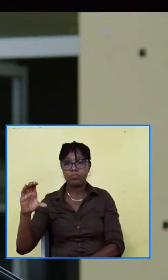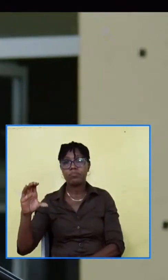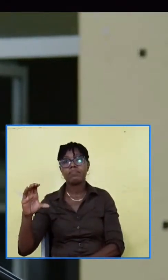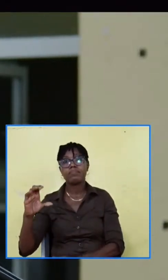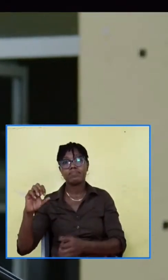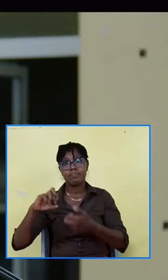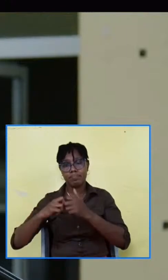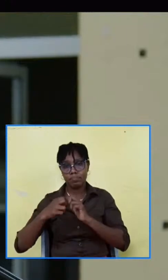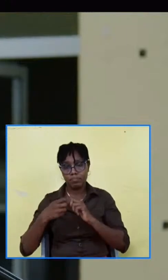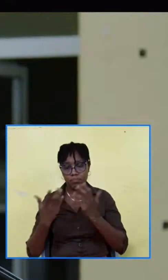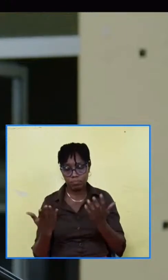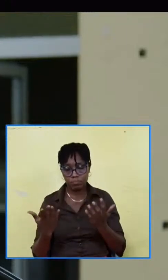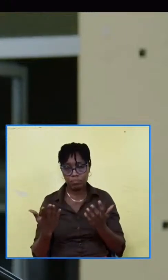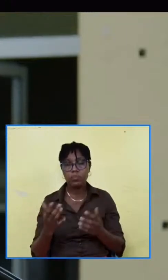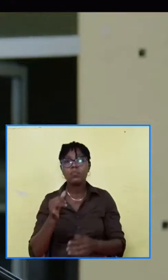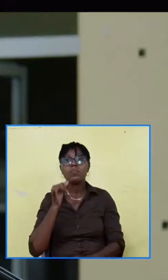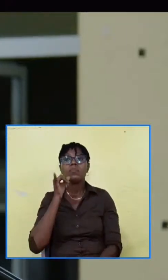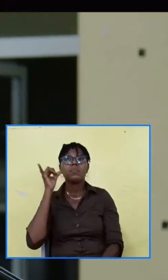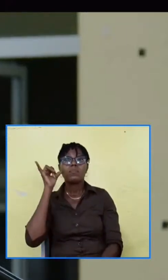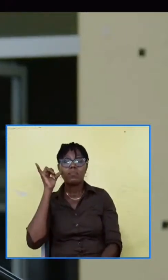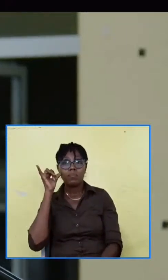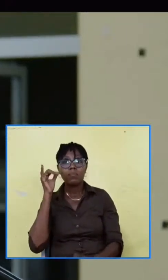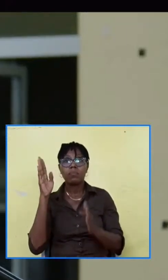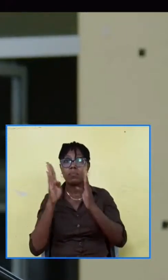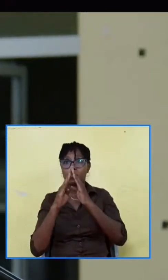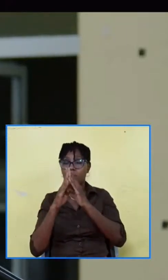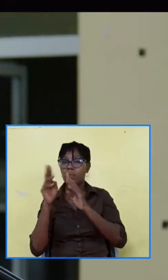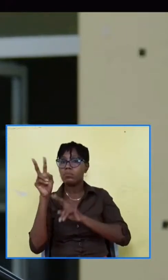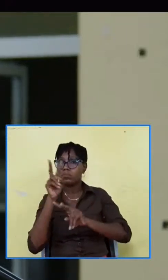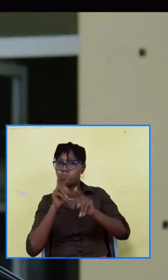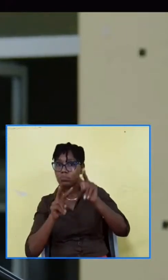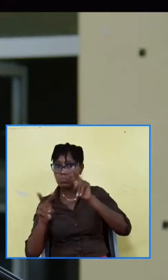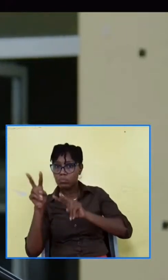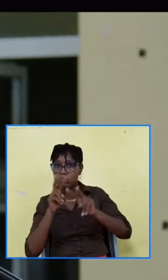watched the meeting, I believe, yesterday, and I heard Mr. Strickland's